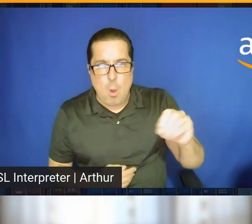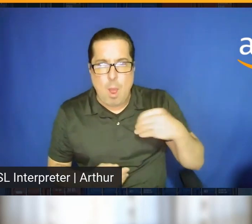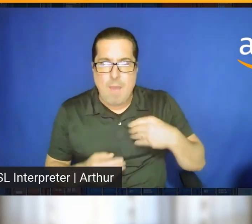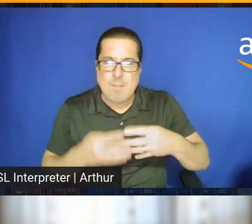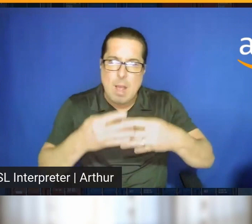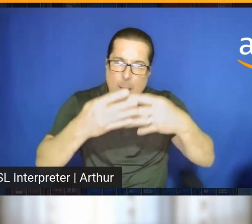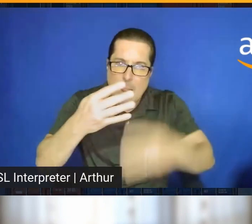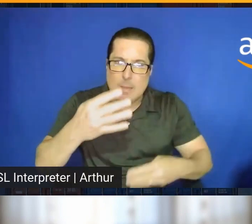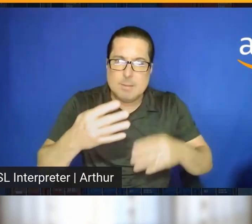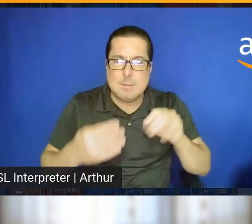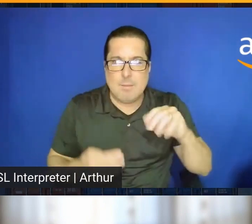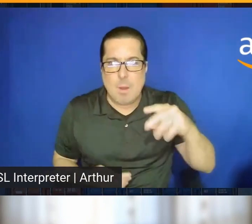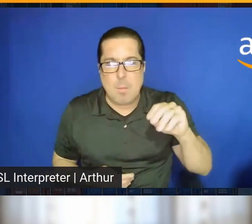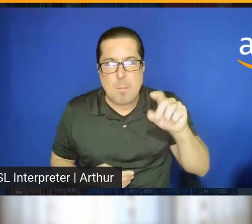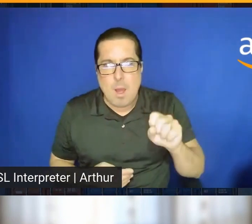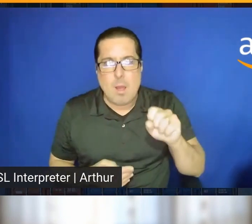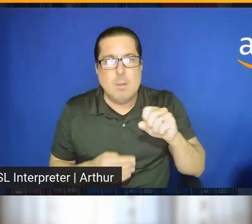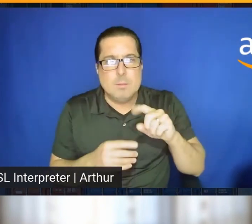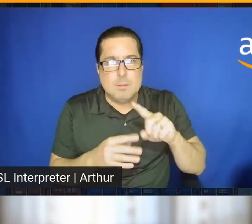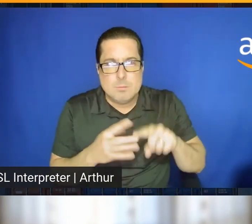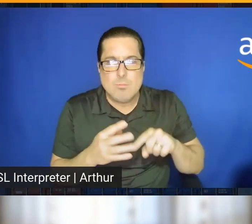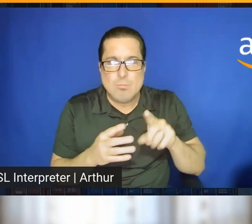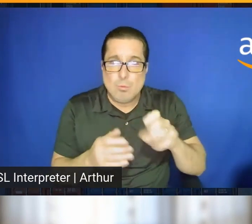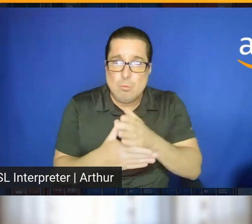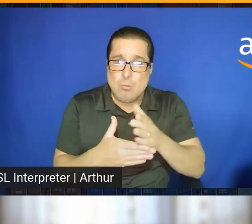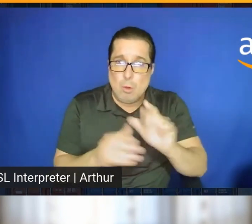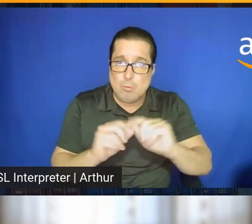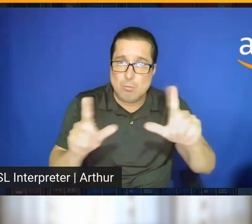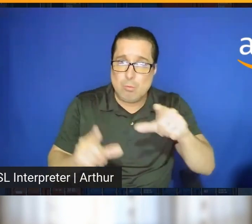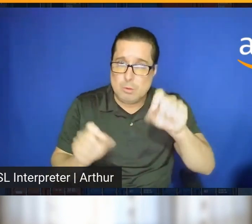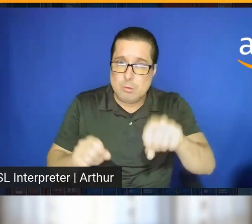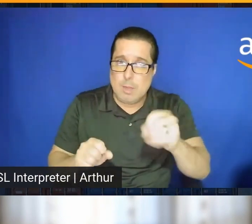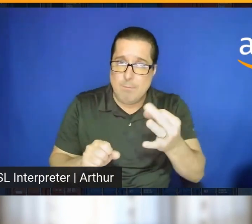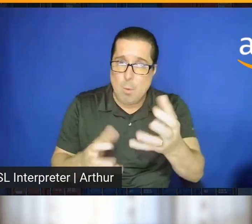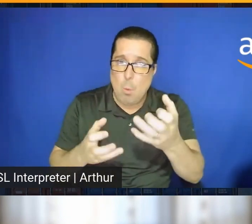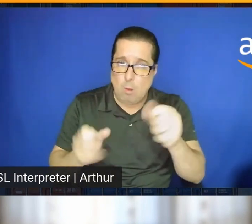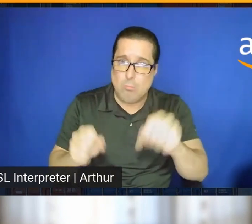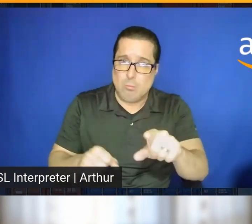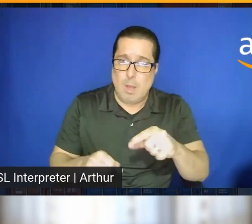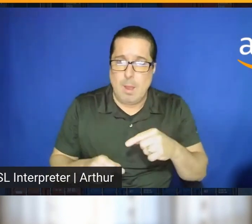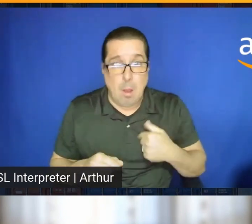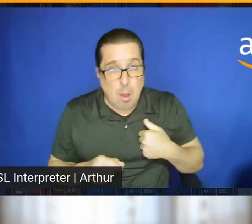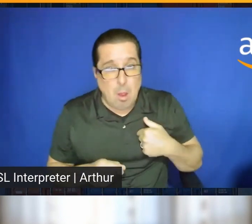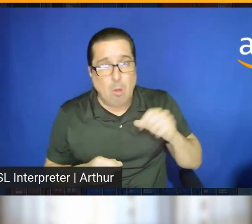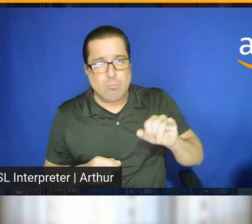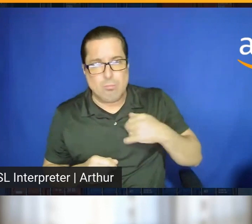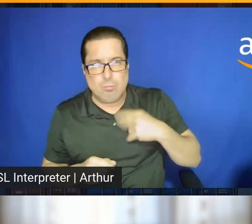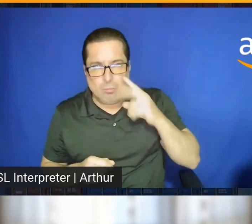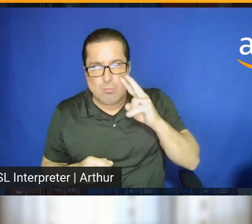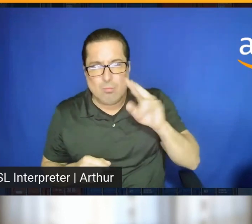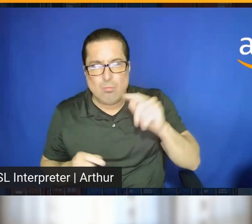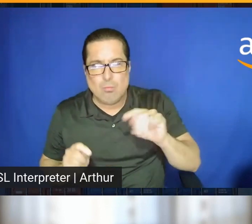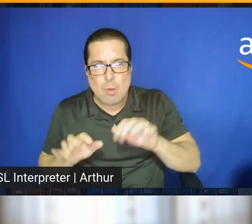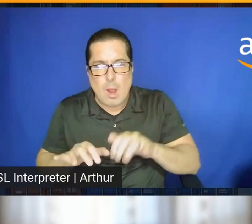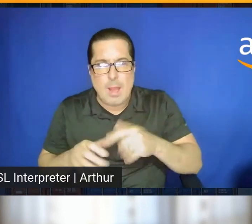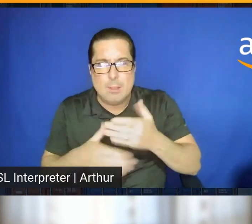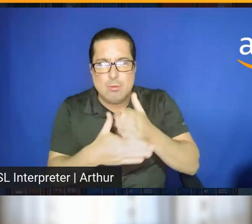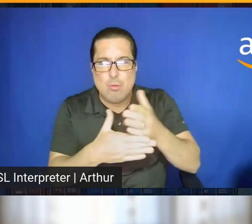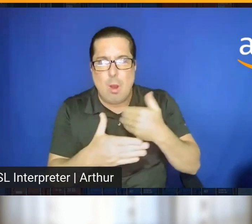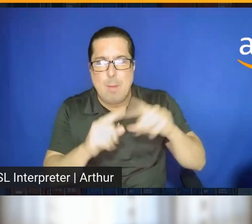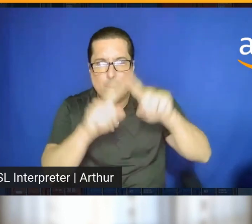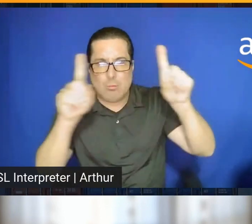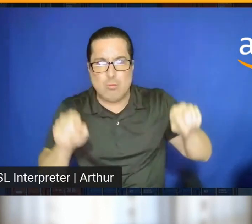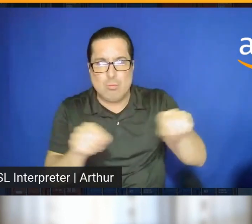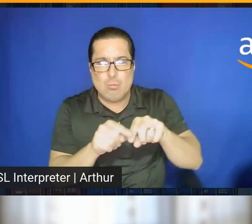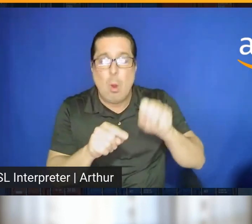around like Cilium talks. Share your screen if you want. And Cilium events and stuff. And so I could actually, I guess I could share my screen or I could just